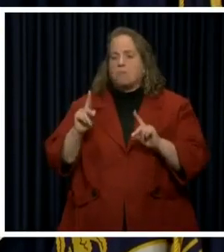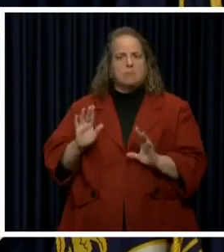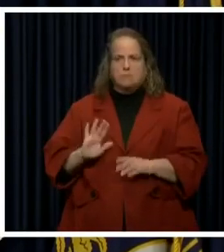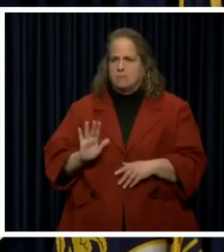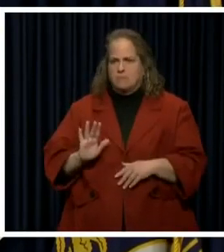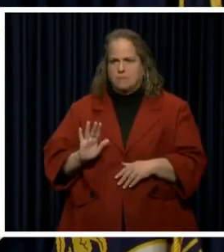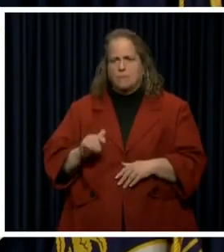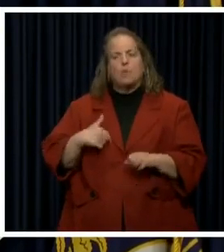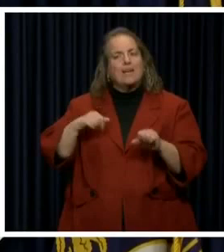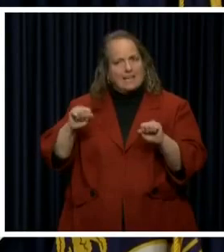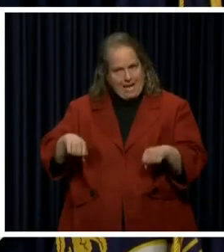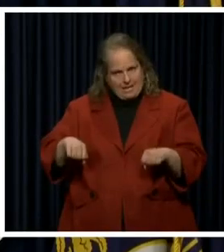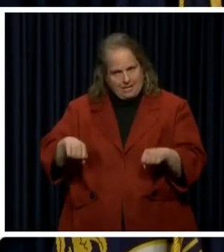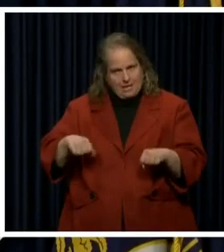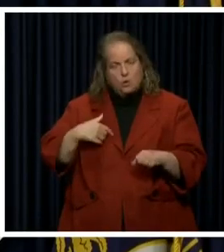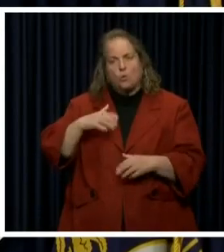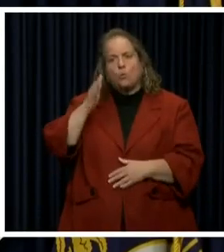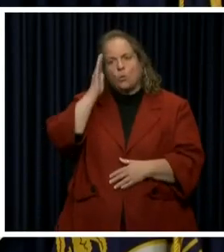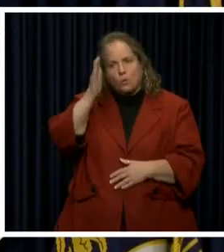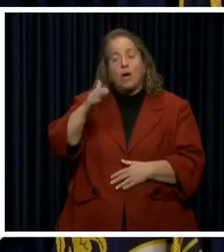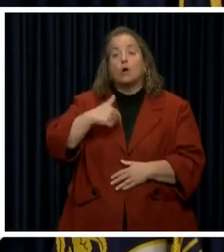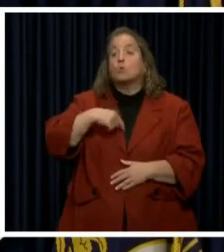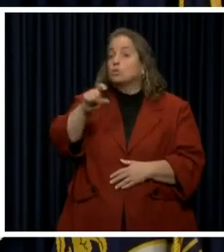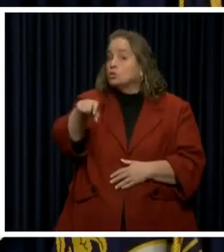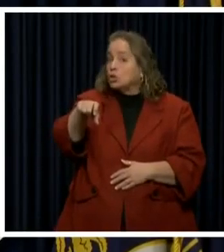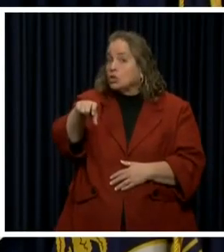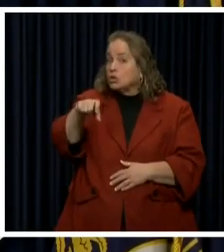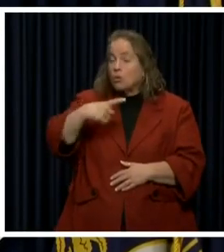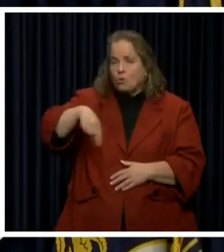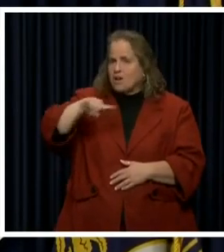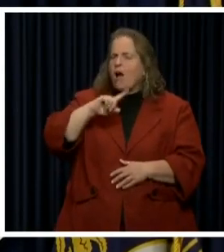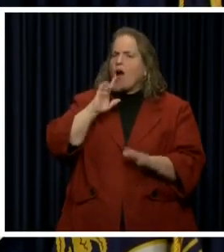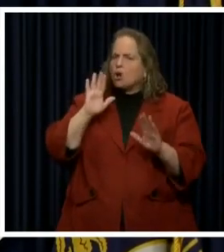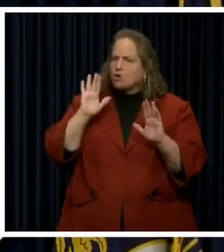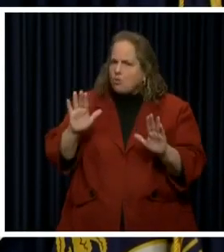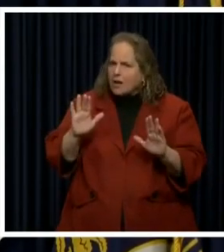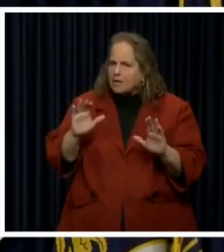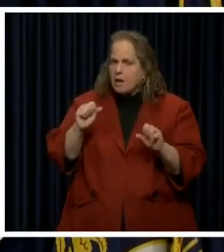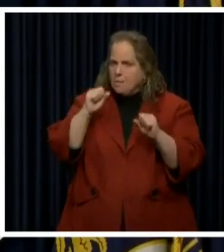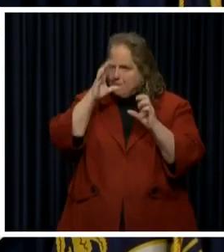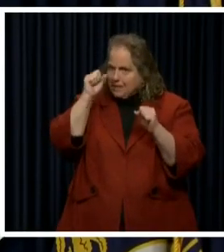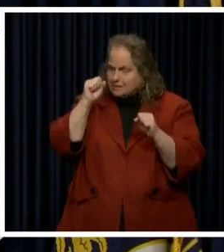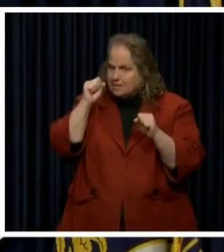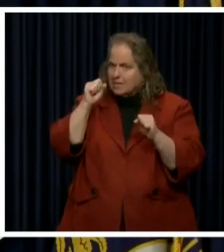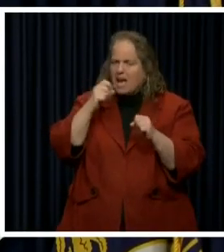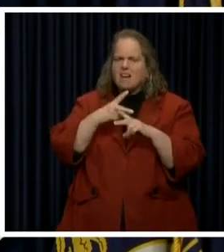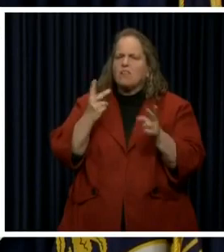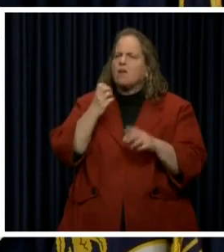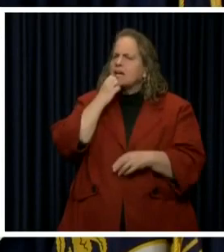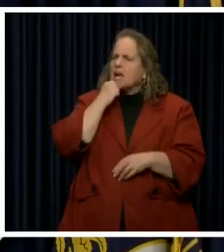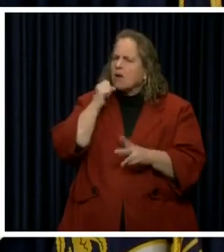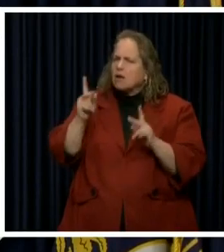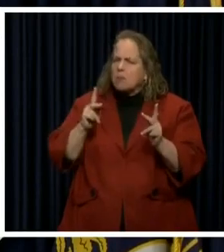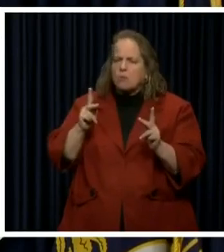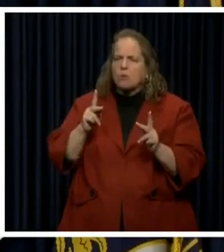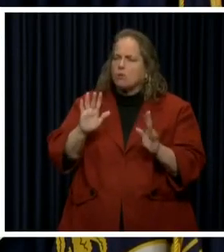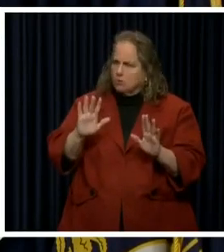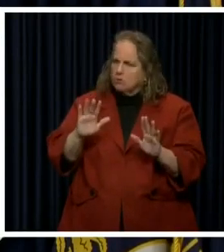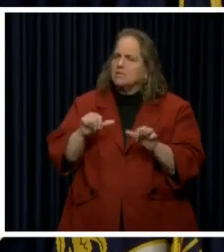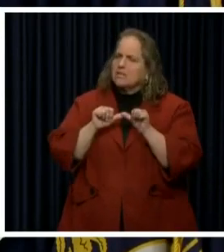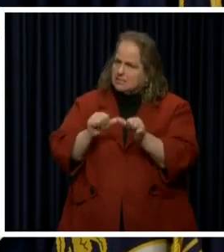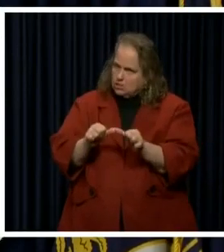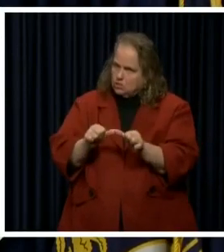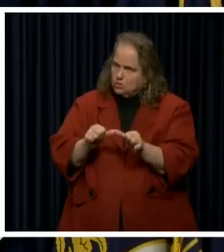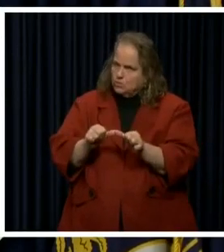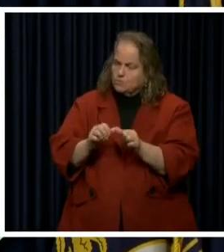We're proving we're great, amazing, caring people. Let's not turn our back on that. All right, so